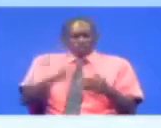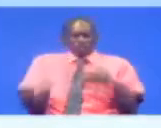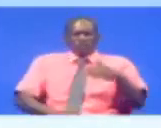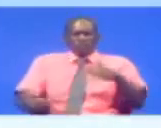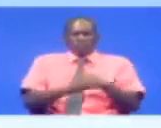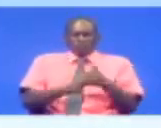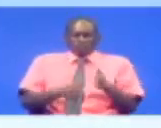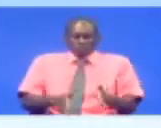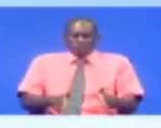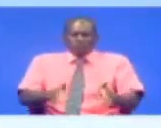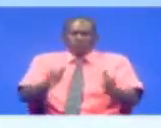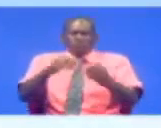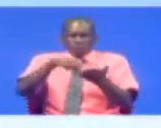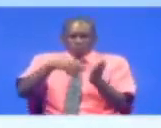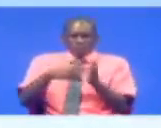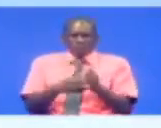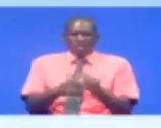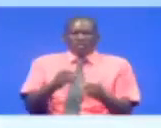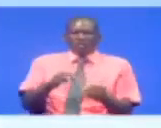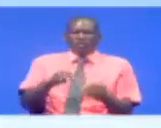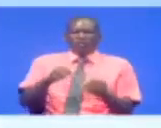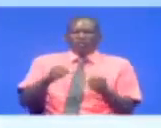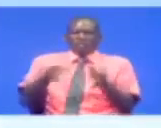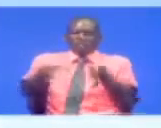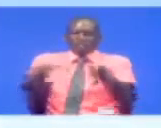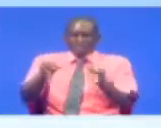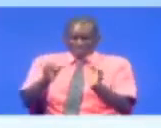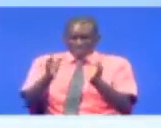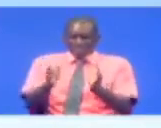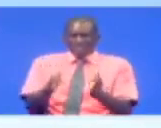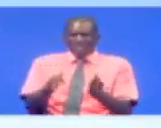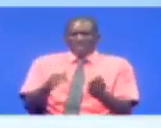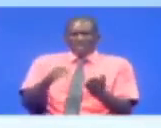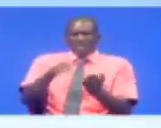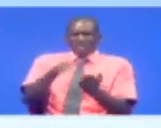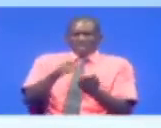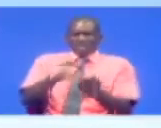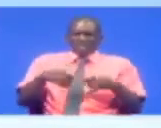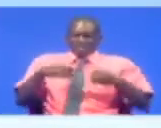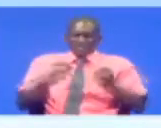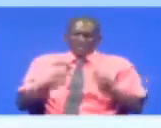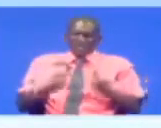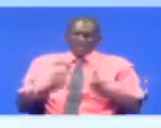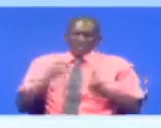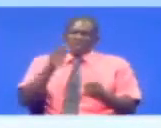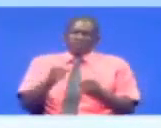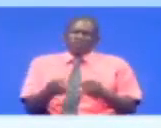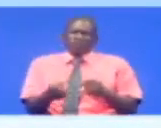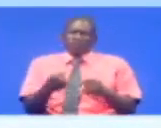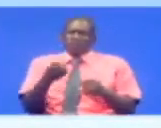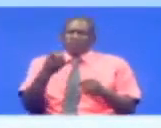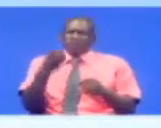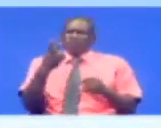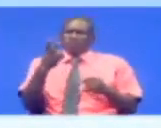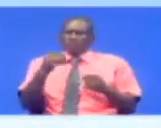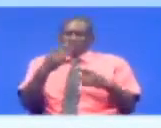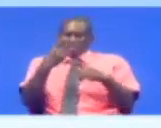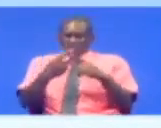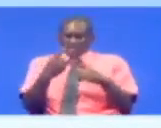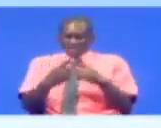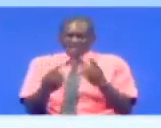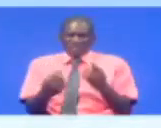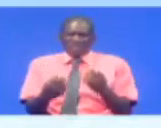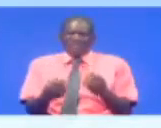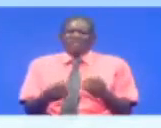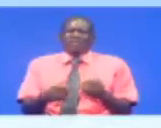The National Treasury is floating an 18-year amortized infrastructure bond, whose period of sale lapses on the 6th of